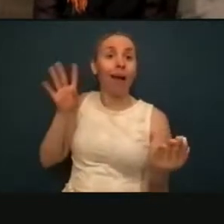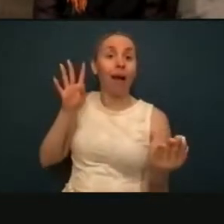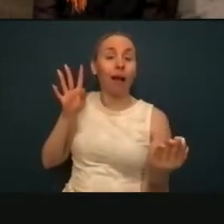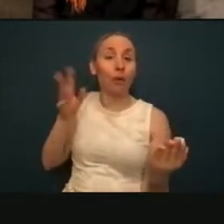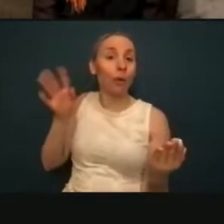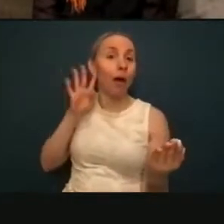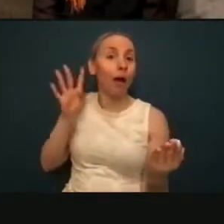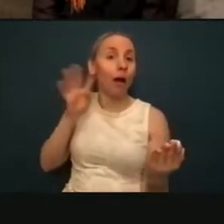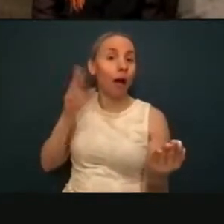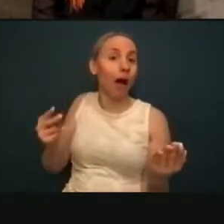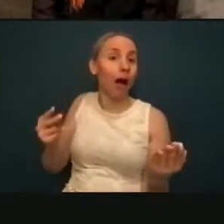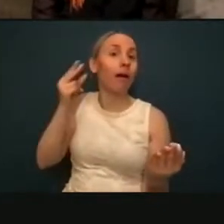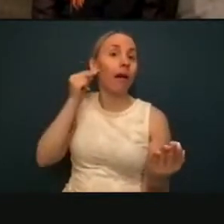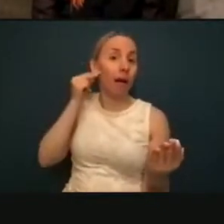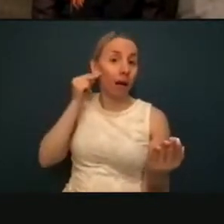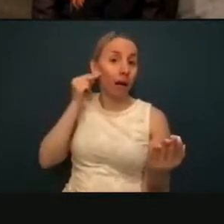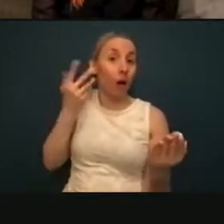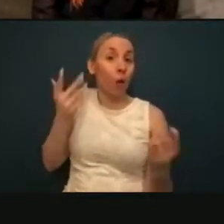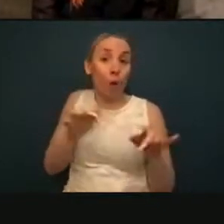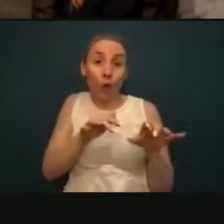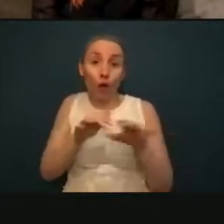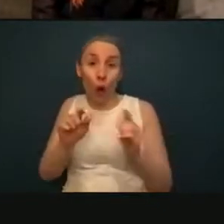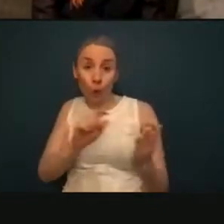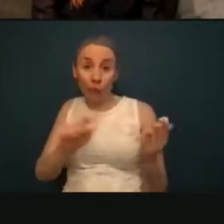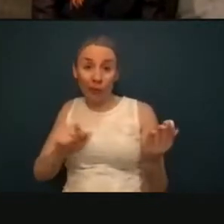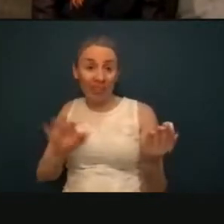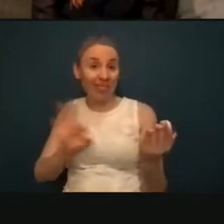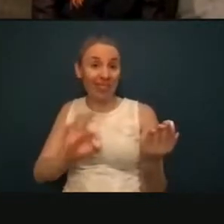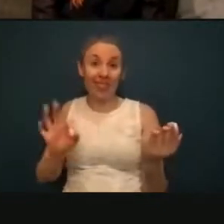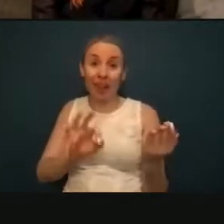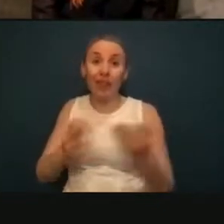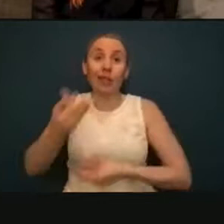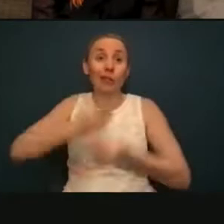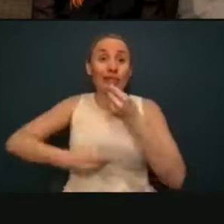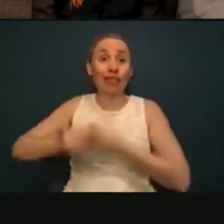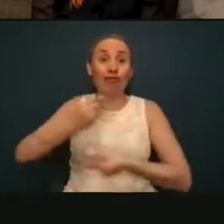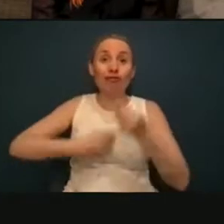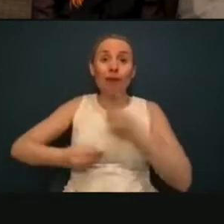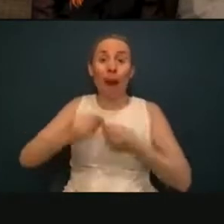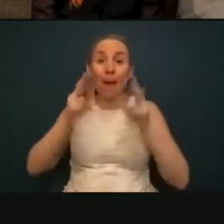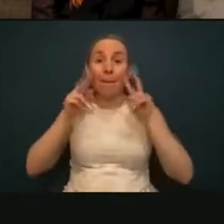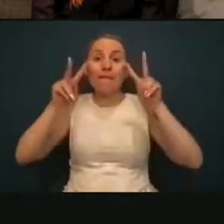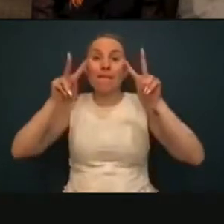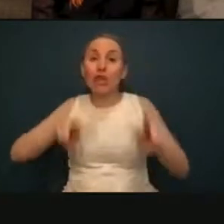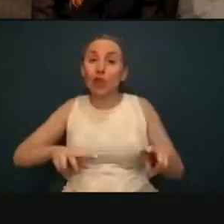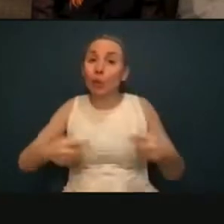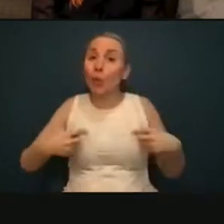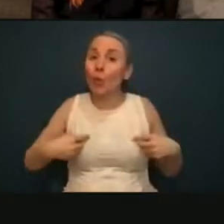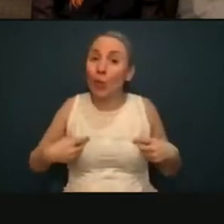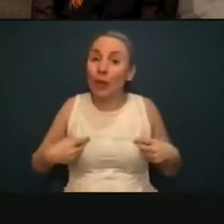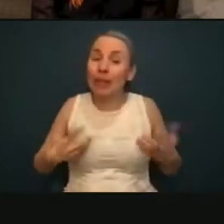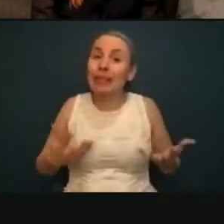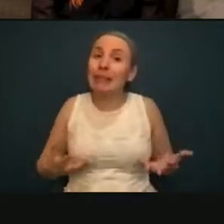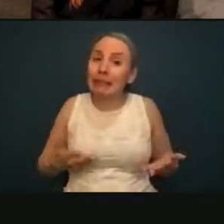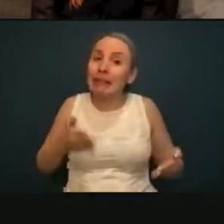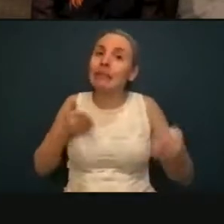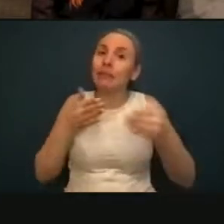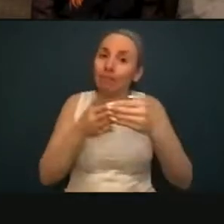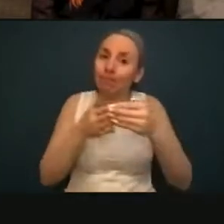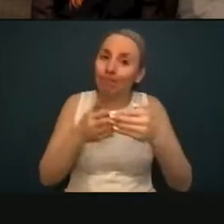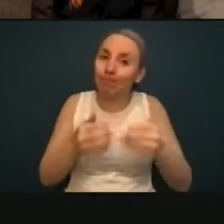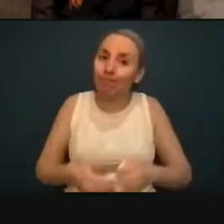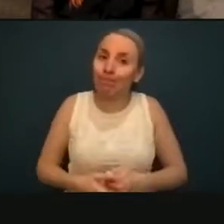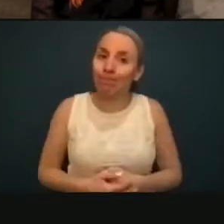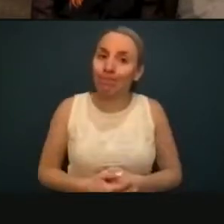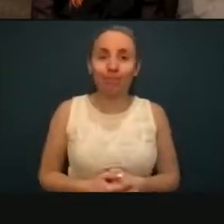these notes that are not possible to describe in the screens.